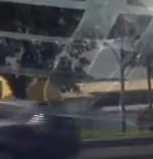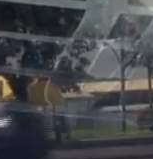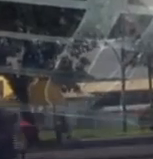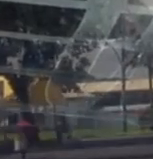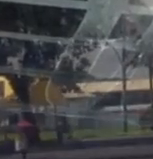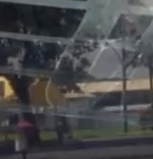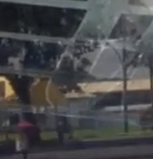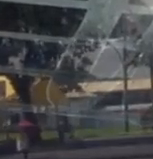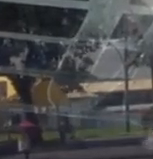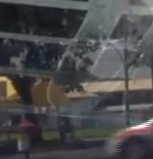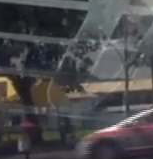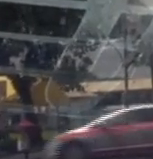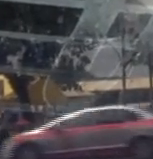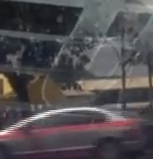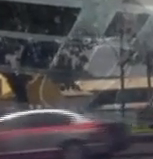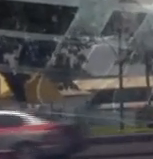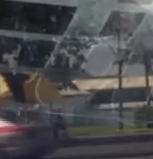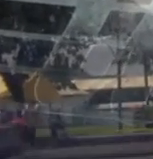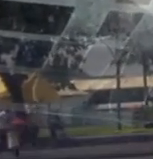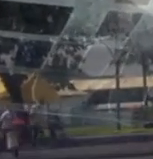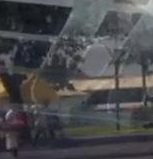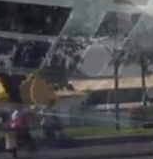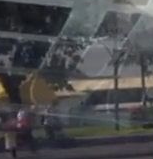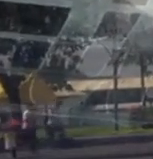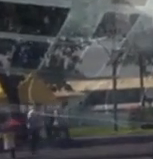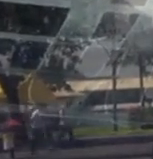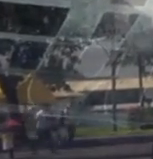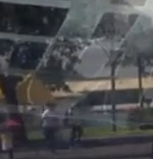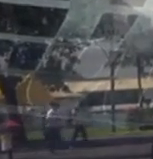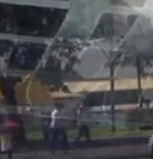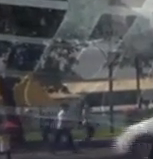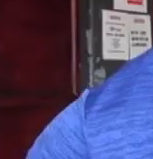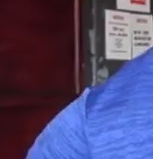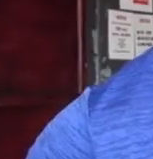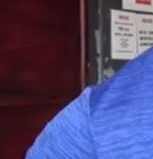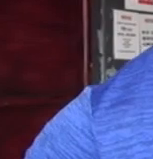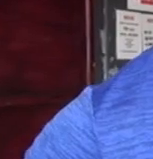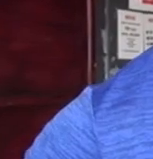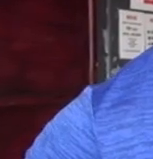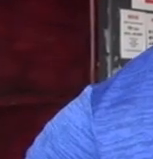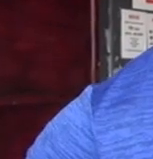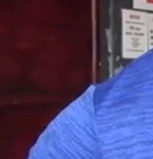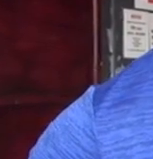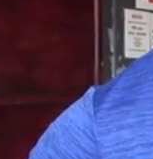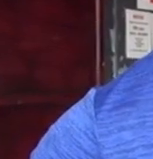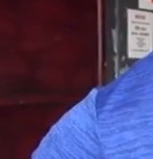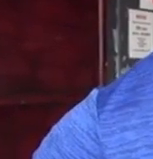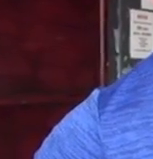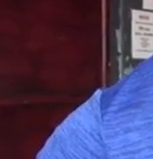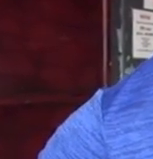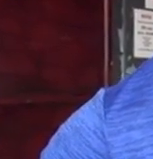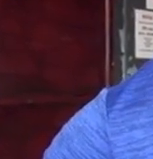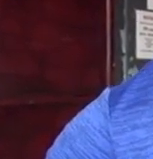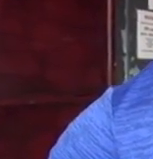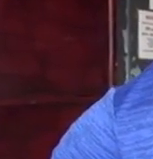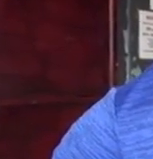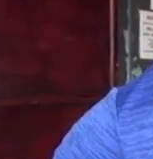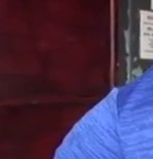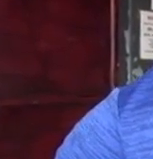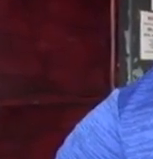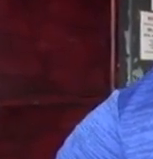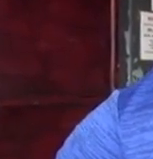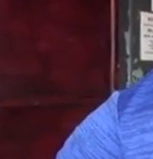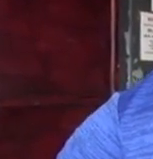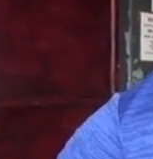but then at this time it's no from the government, so we need to respect that. I think they should be given a second chance